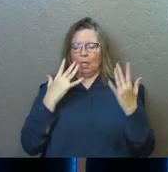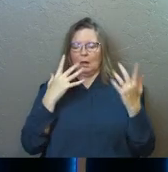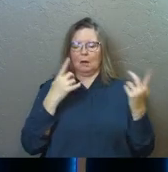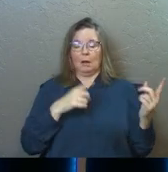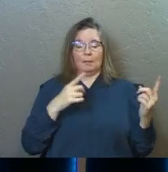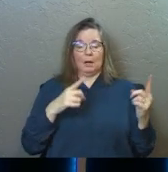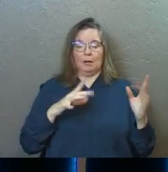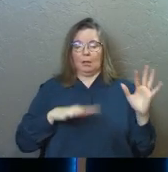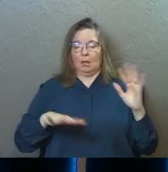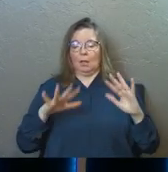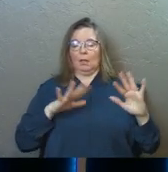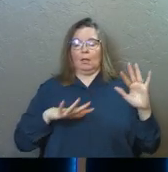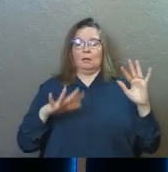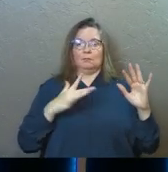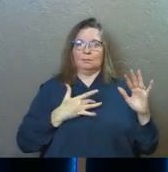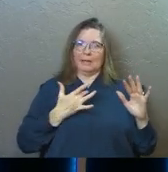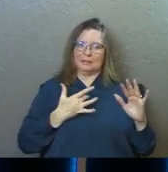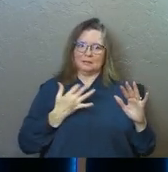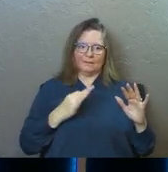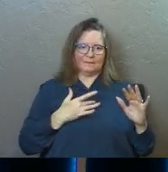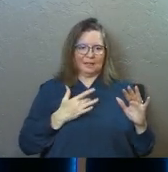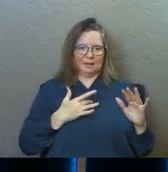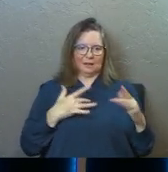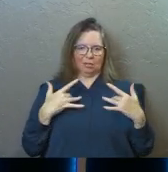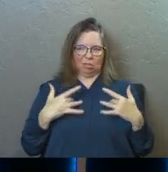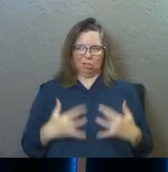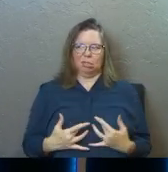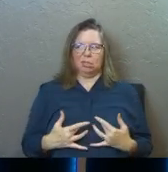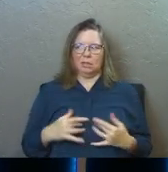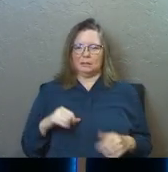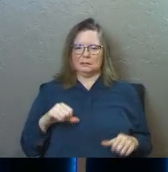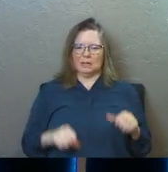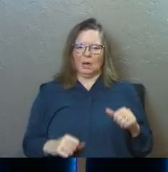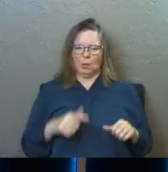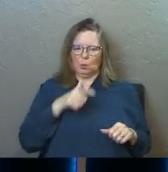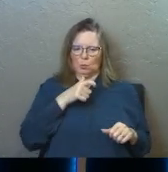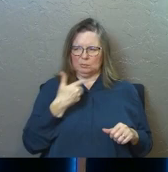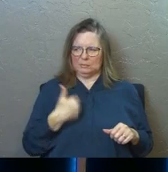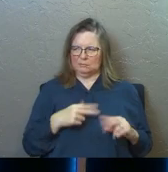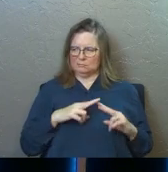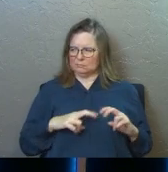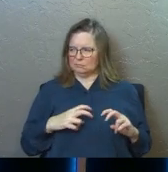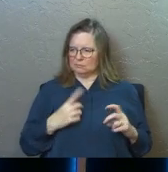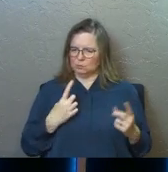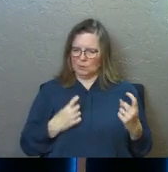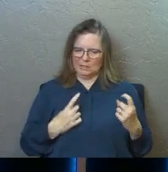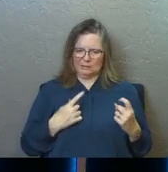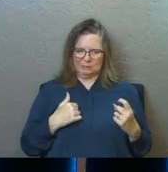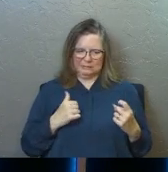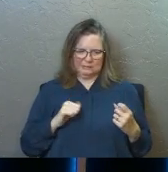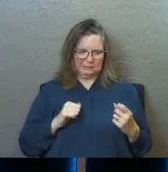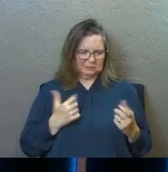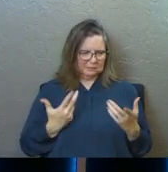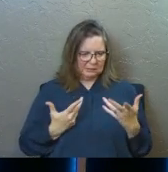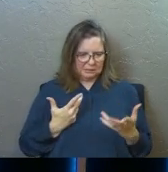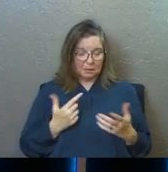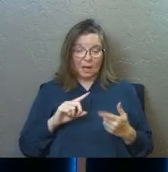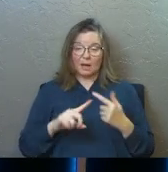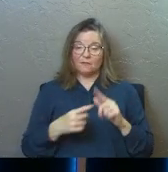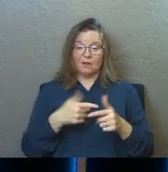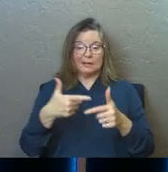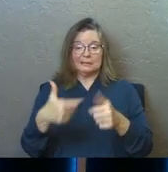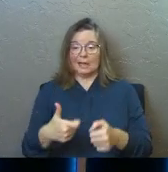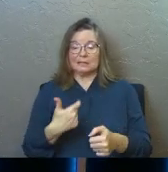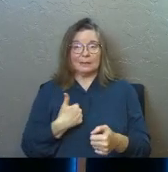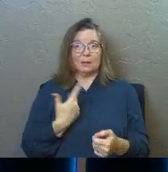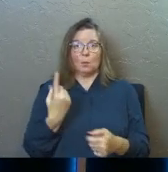that was going on, and was in that space of just of kind of doubting where I was, who I was, and the callings and questions. And I had a friend just